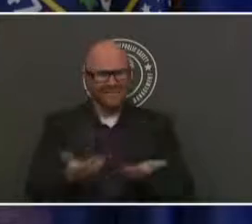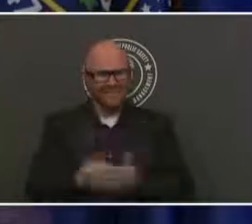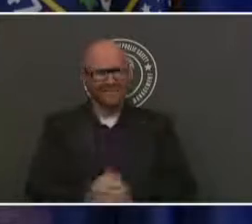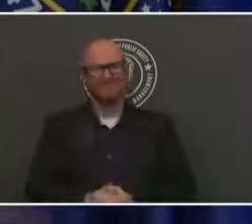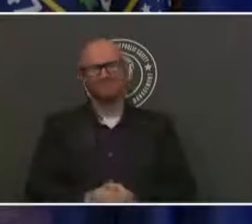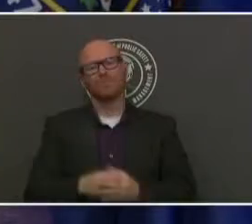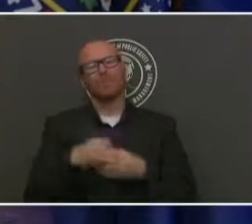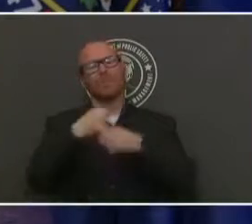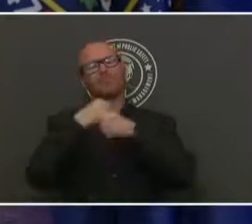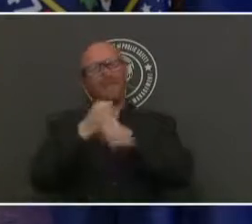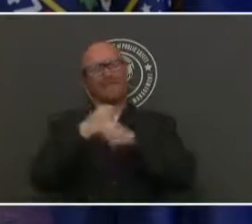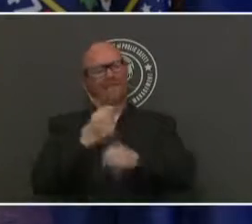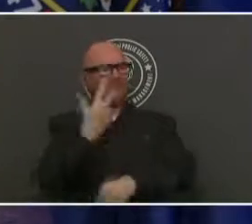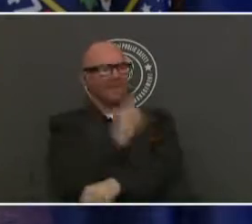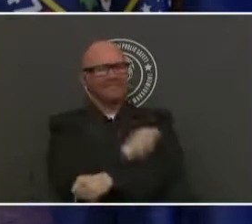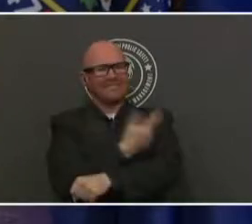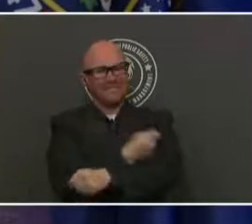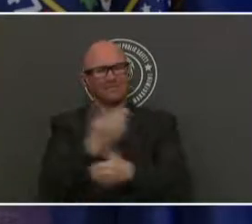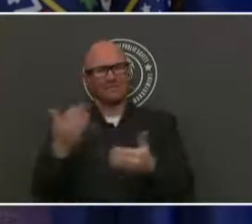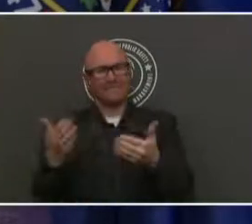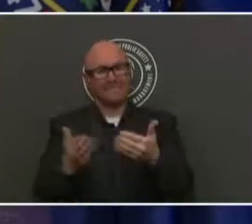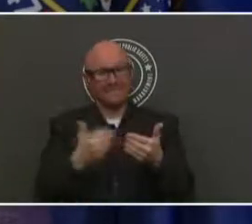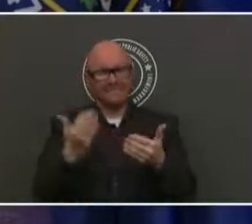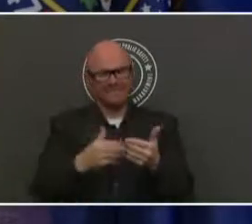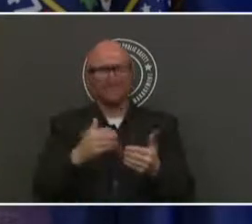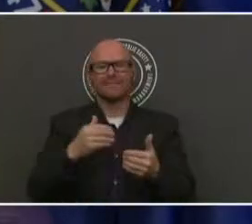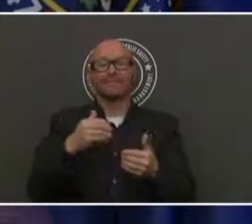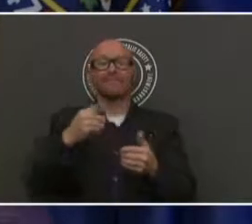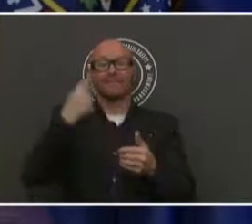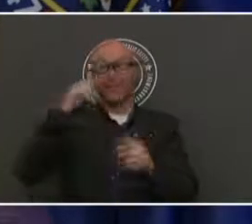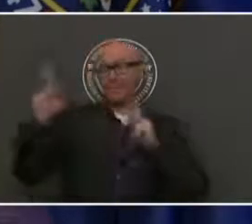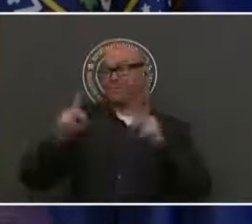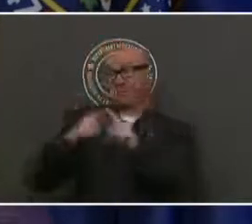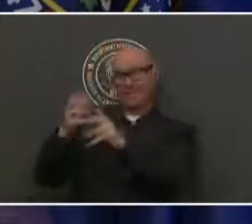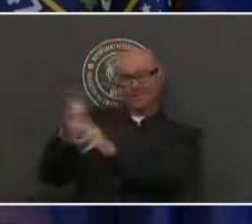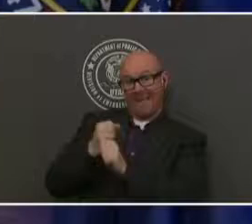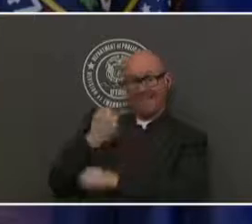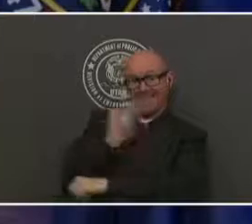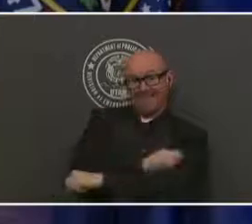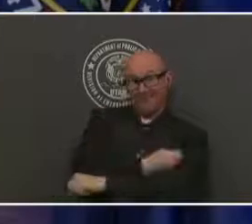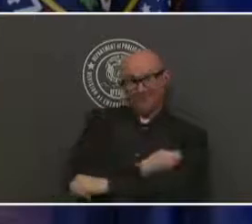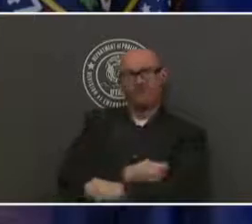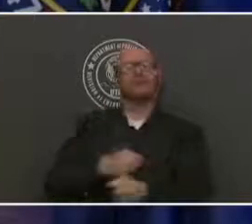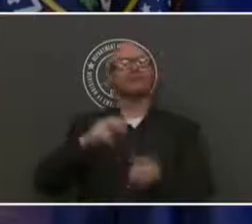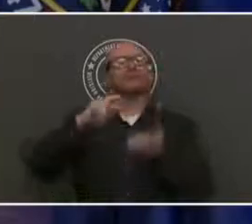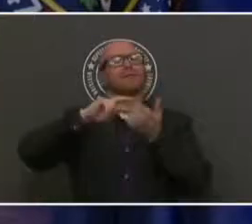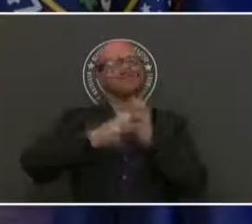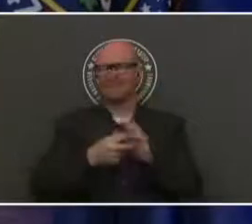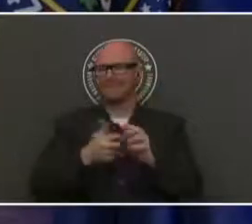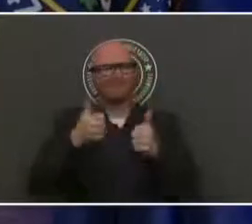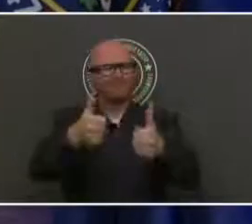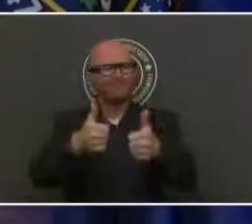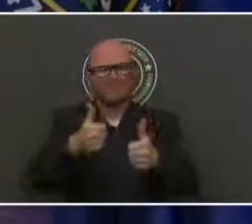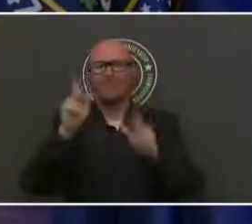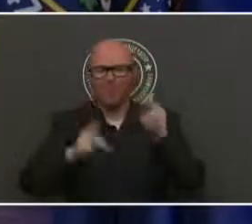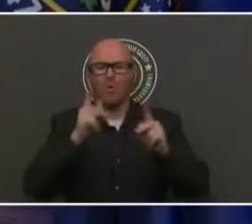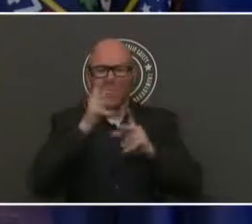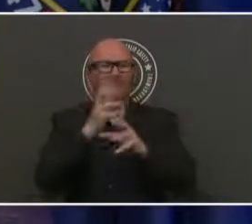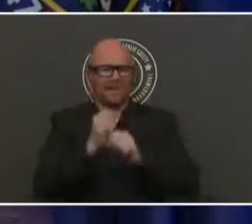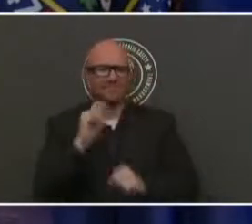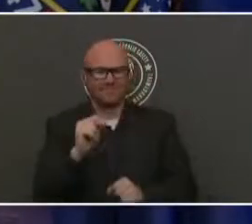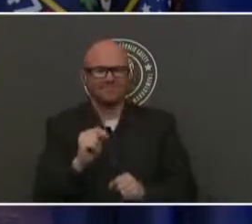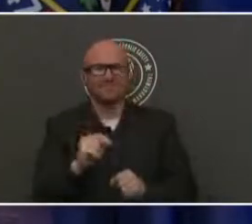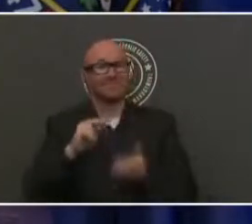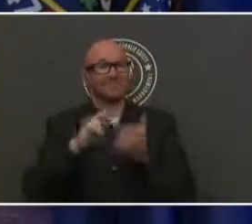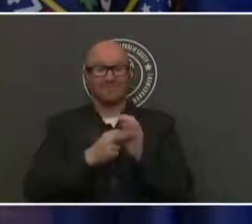help. That's why we're expanding. We're getting into neighborhoods. We're making it soon so you won't have to get an appointment to get this done. So you can go just